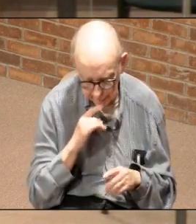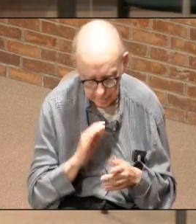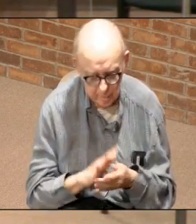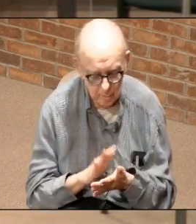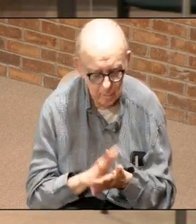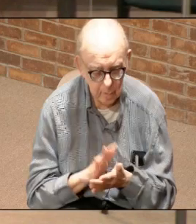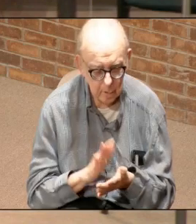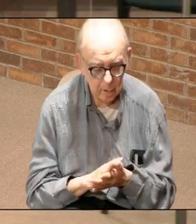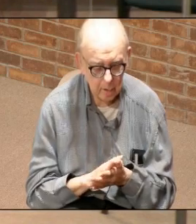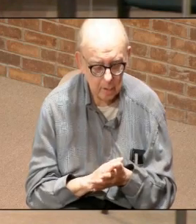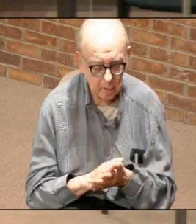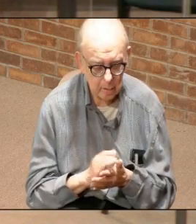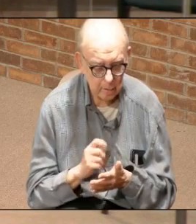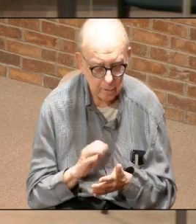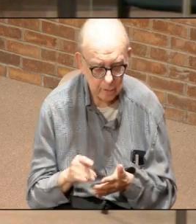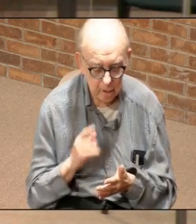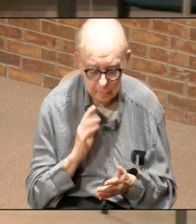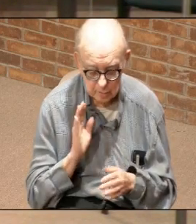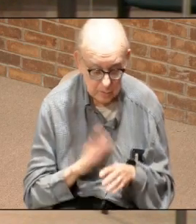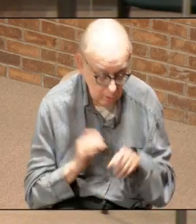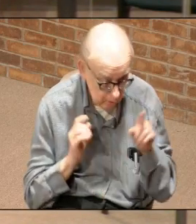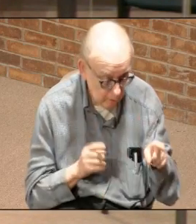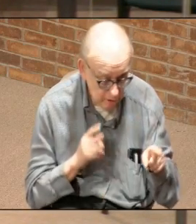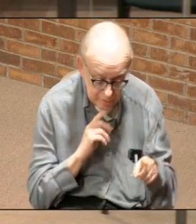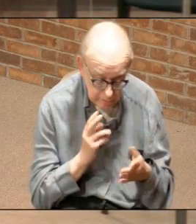school, she would call them out.